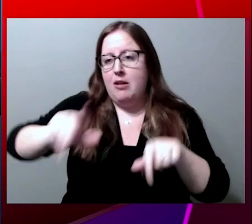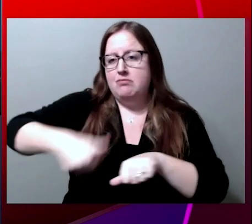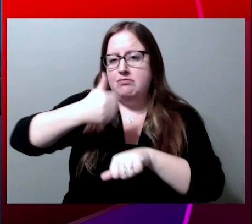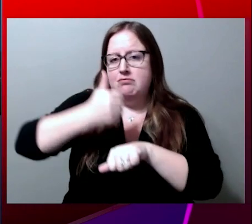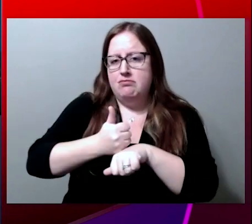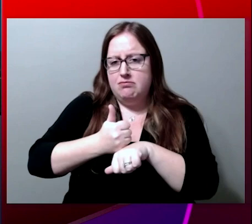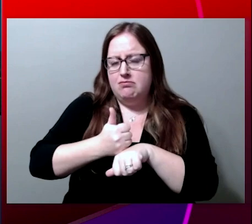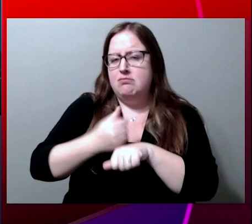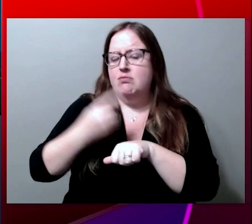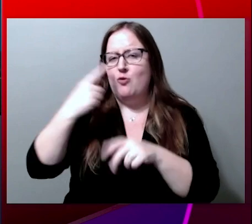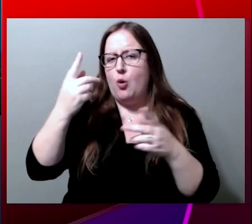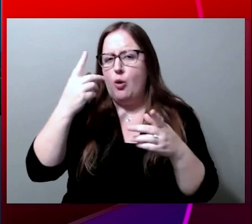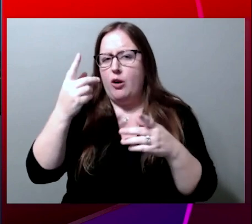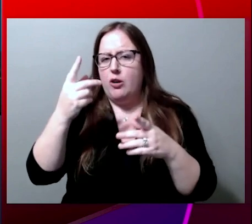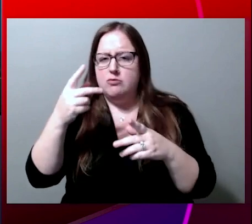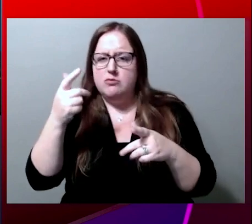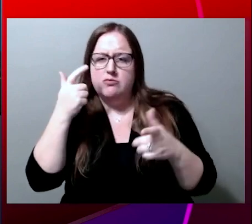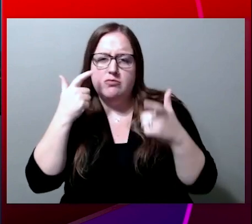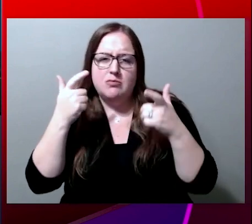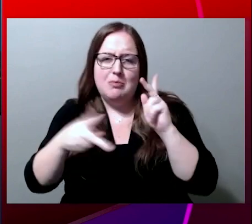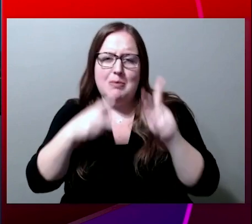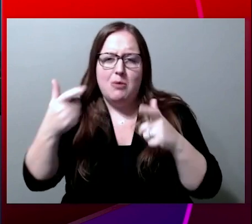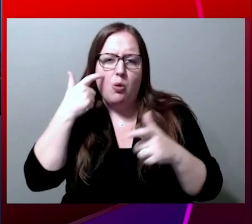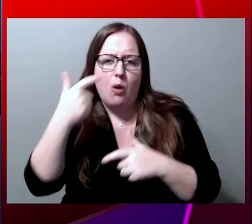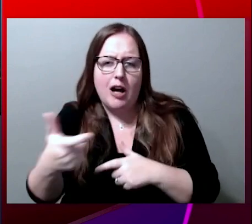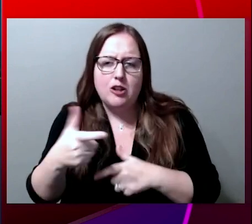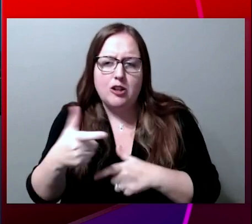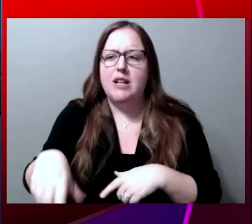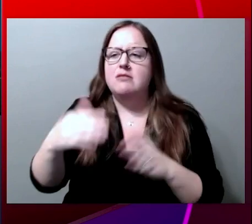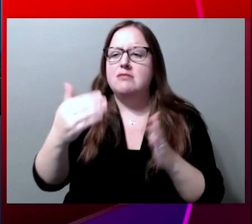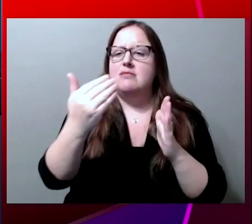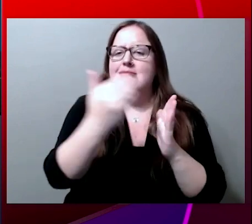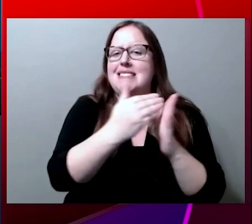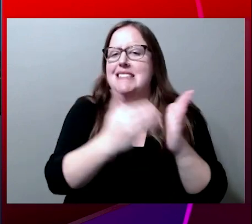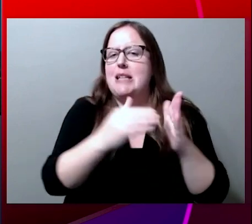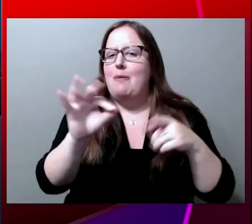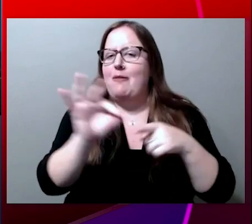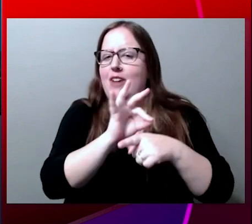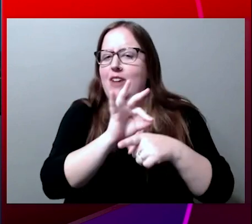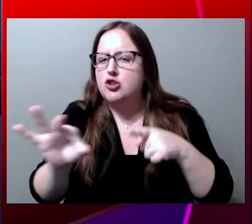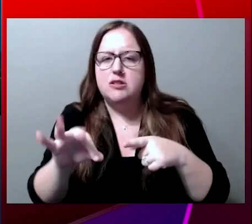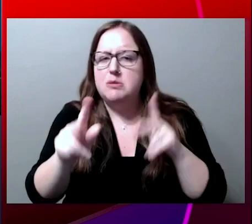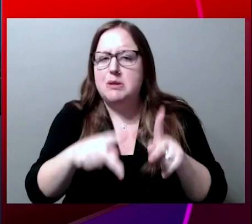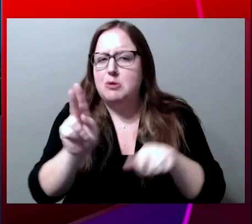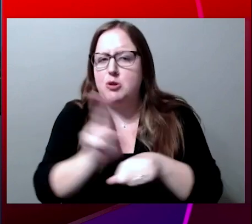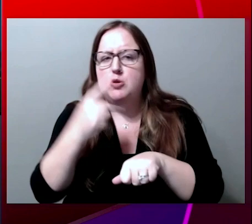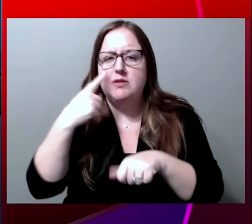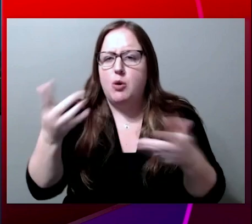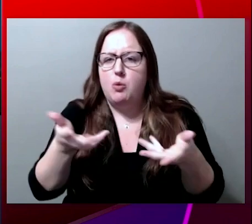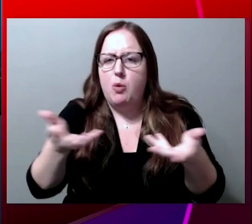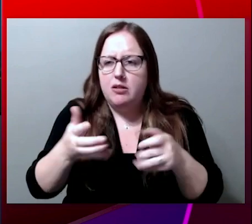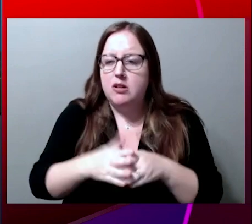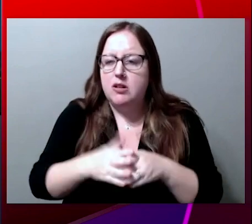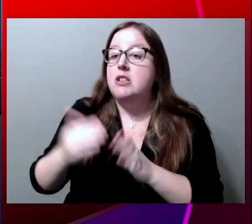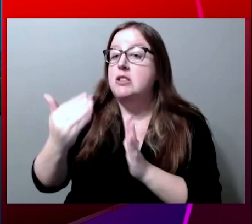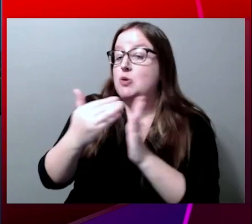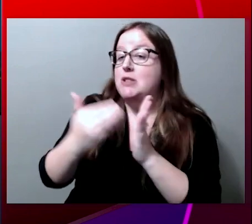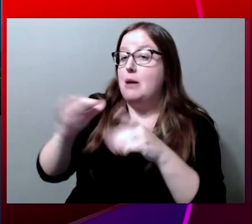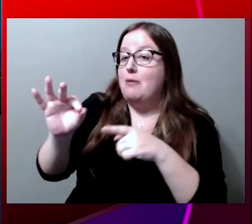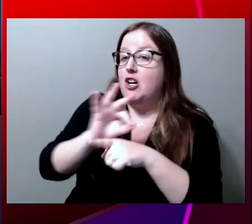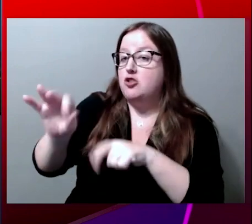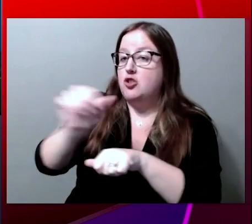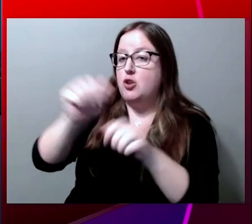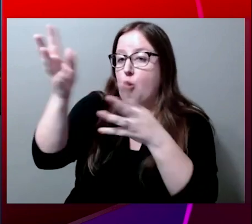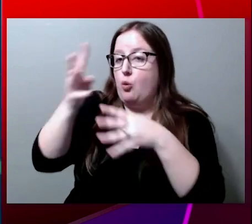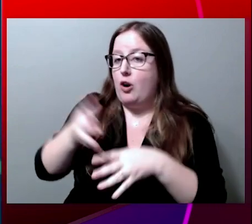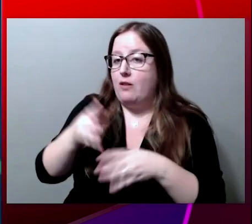viewers. Let's go over exactly what step function is what customers use them for. Got it. So step functions is a workflow service, and so